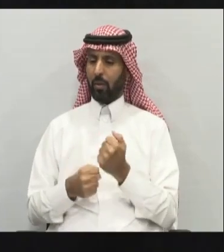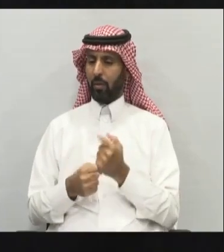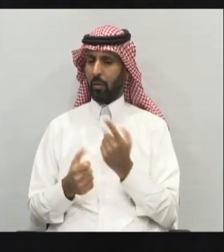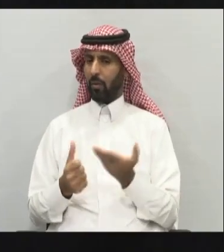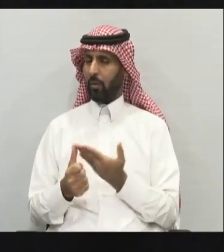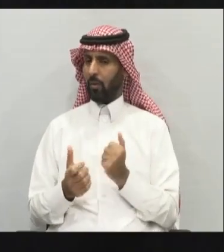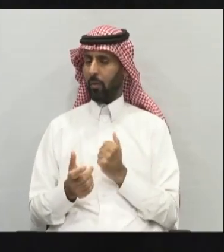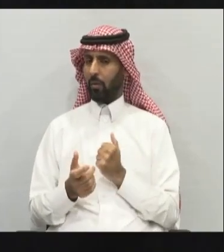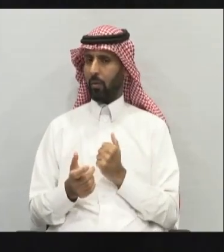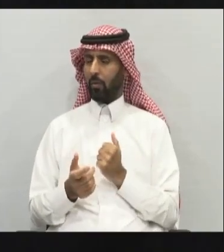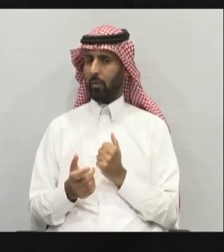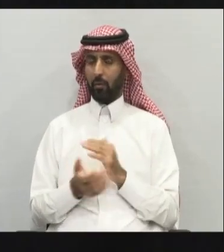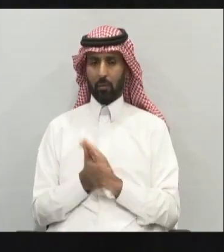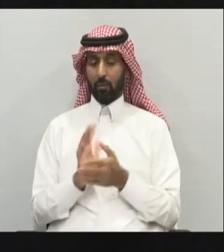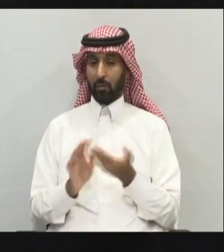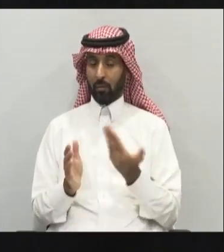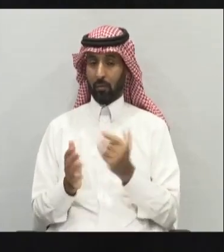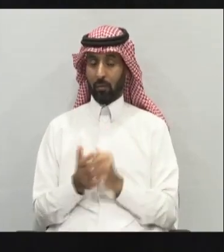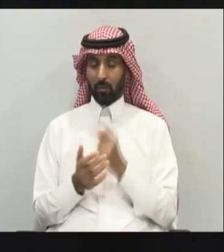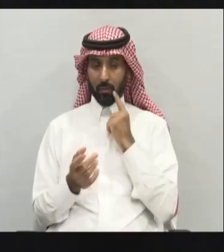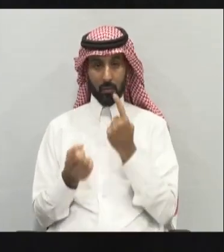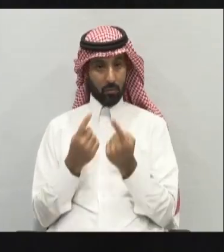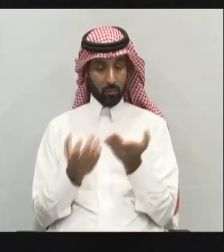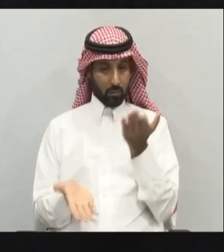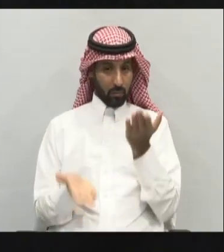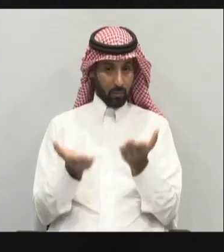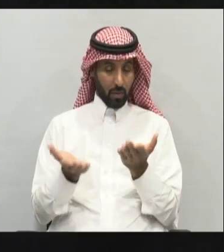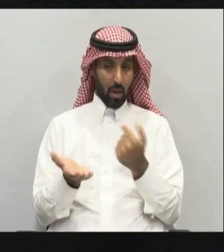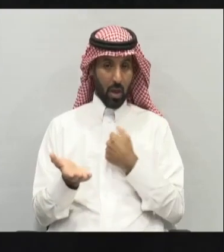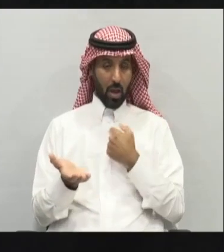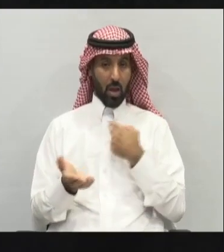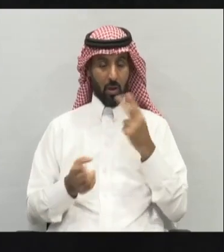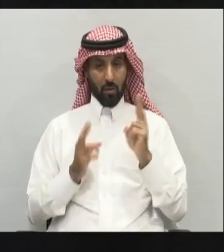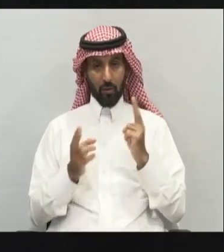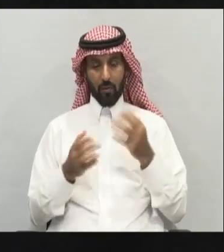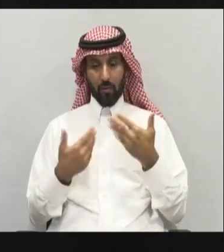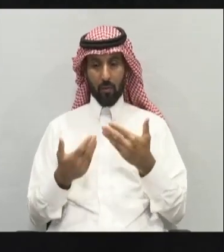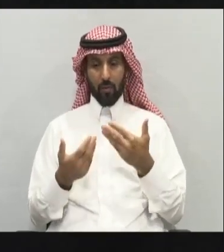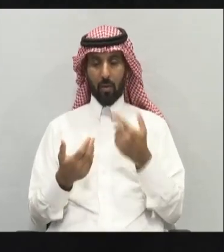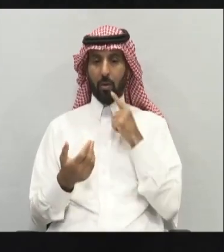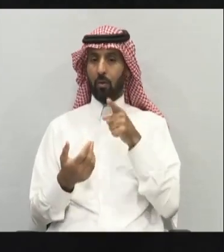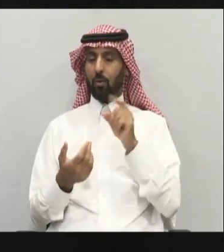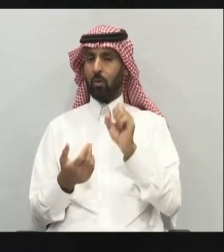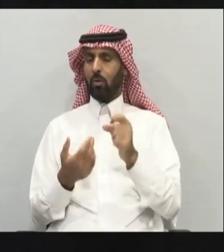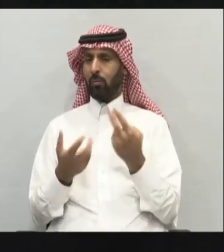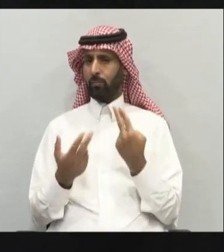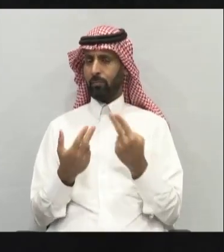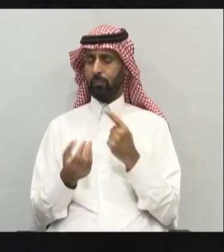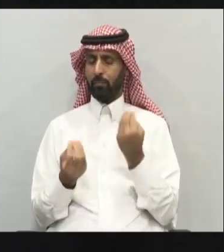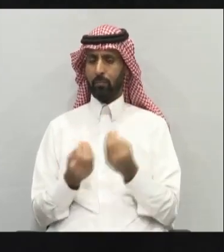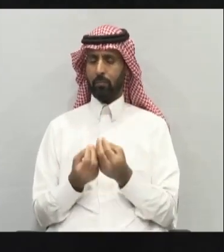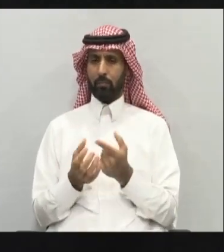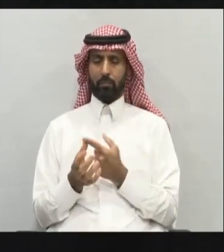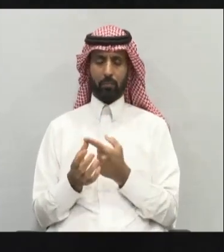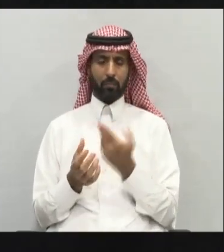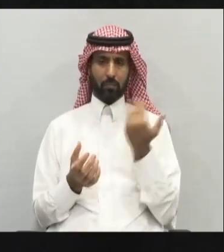that interesting after reading that text to compare between our celebration or your own celebration with the celebrations